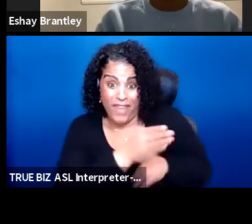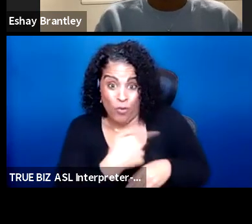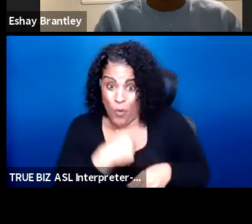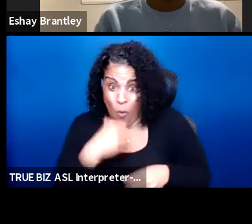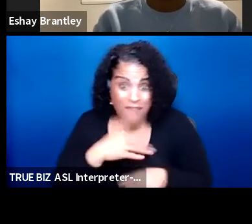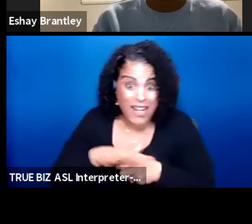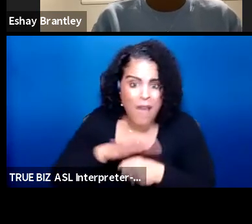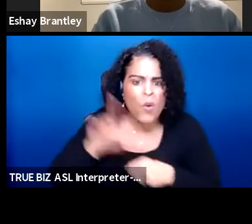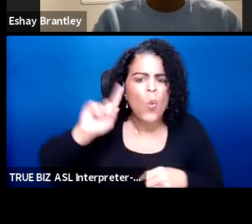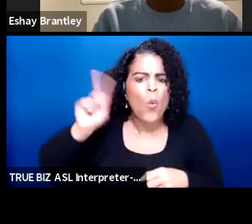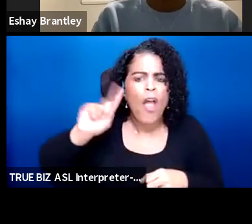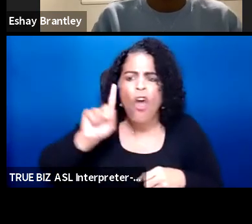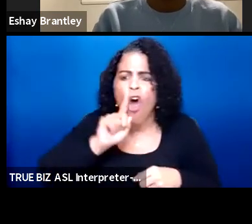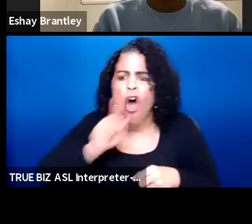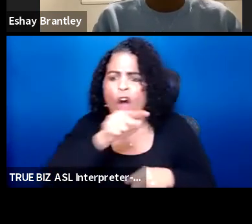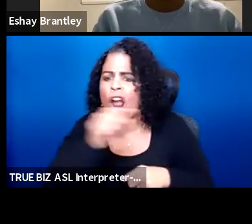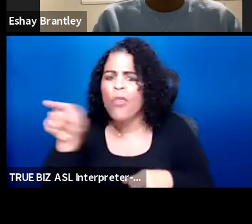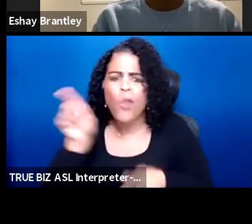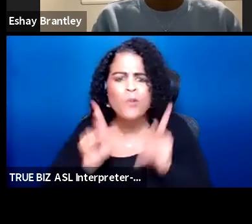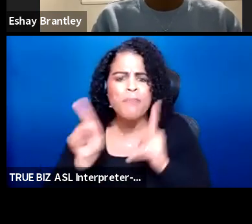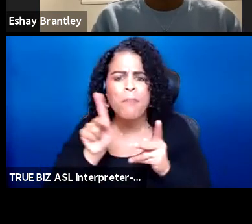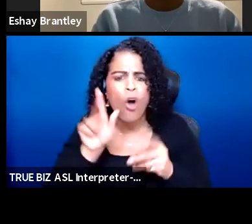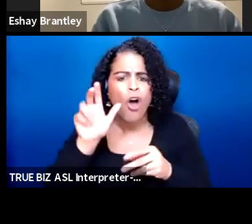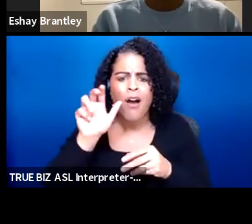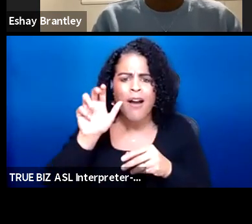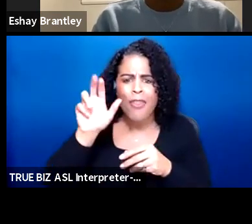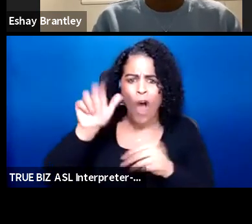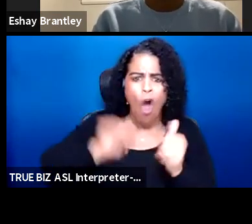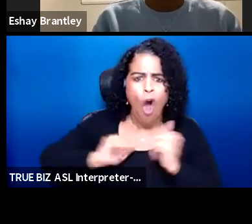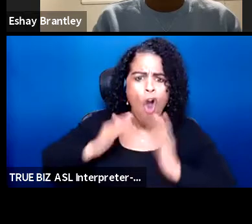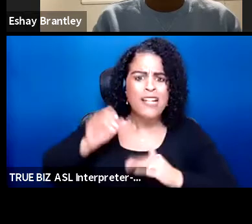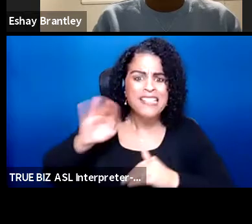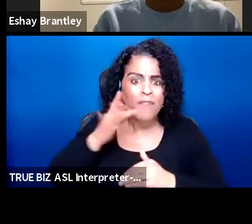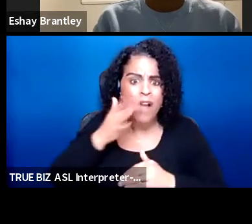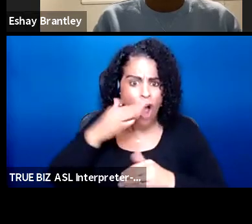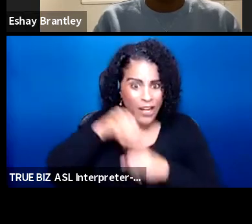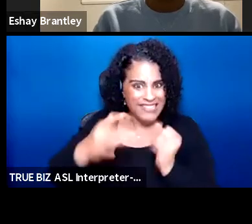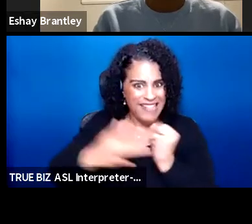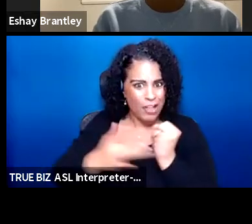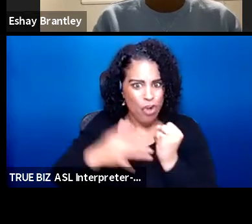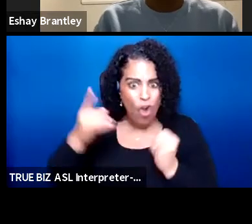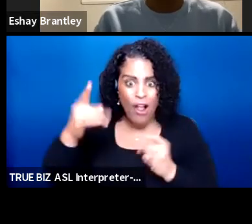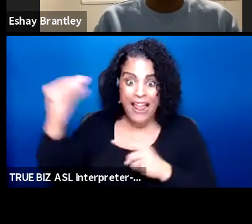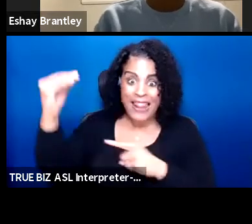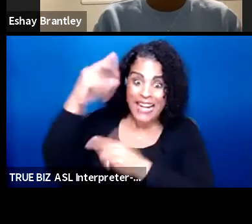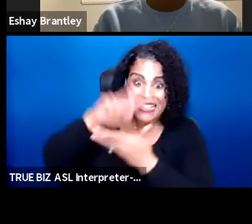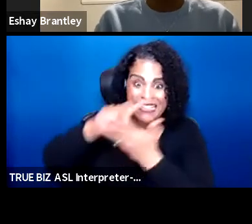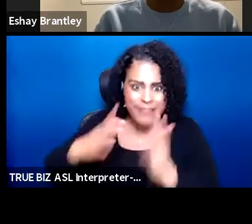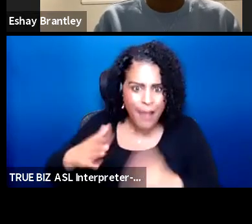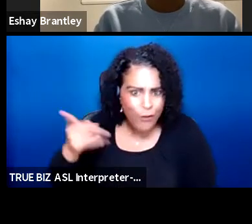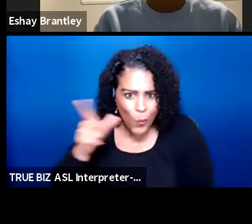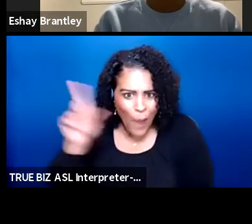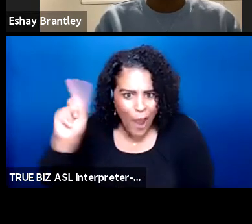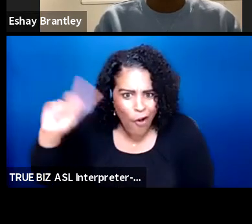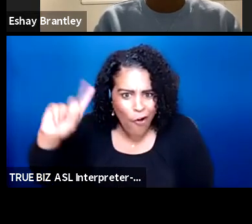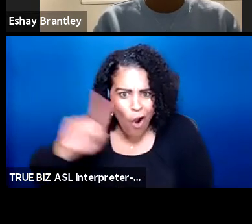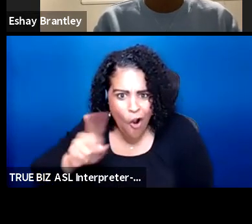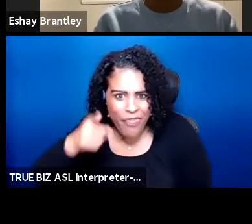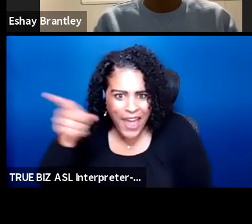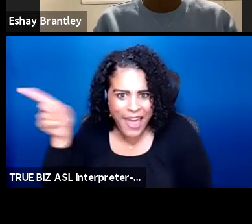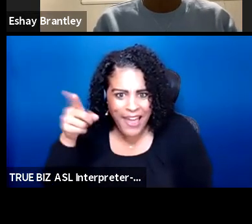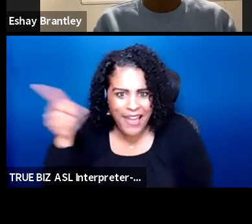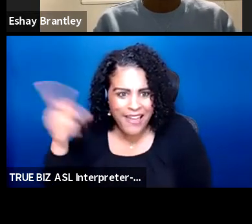are the artists of color that are in the technical field, right? Lighting designers and stuff. So I'm just saying that's it.